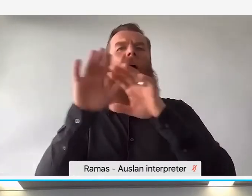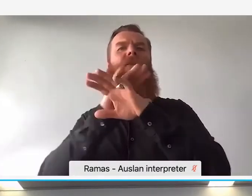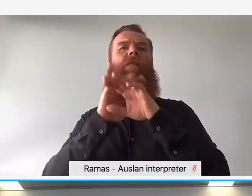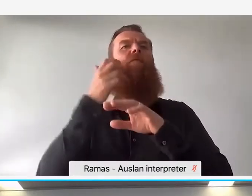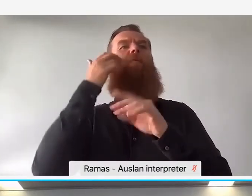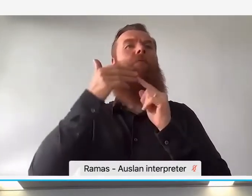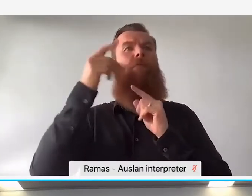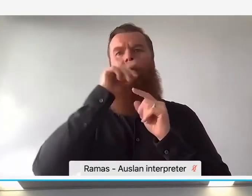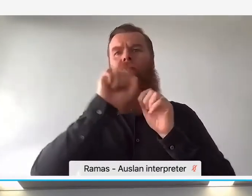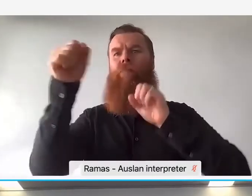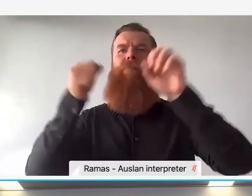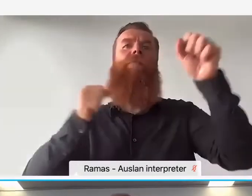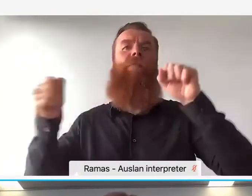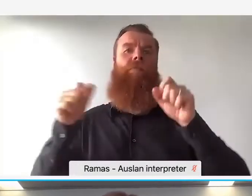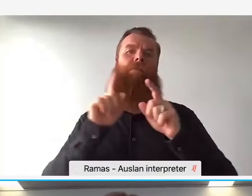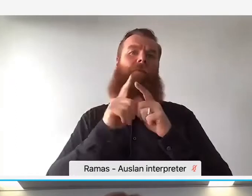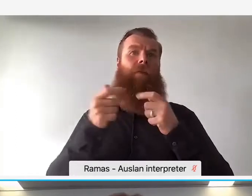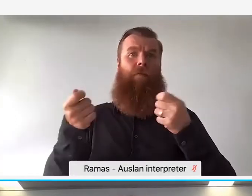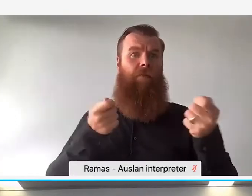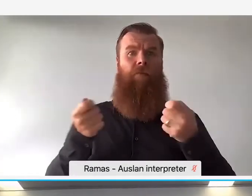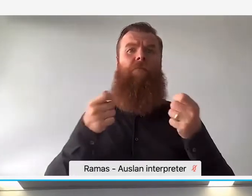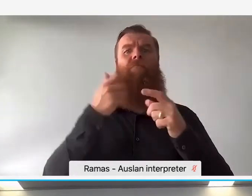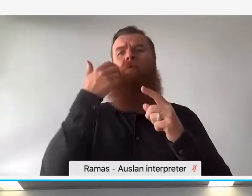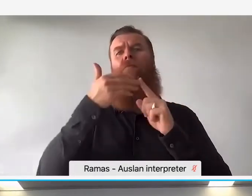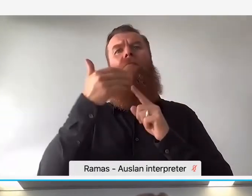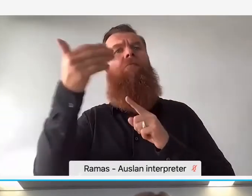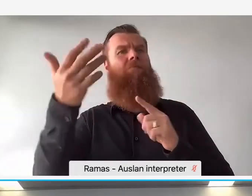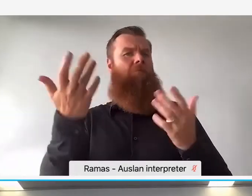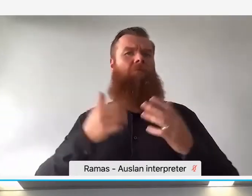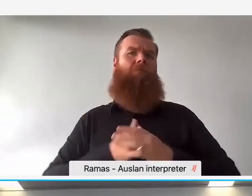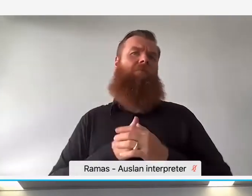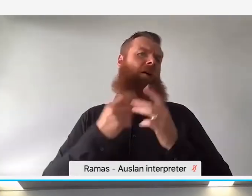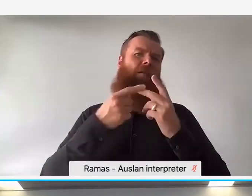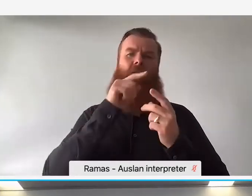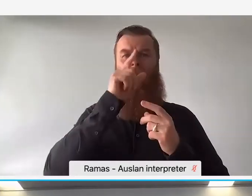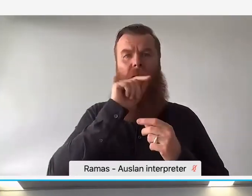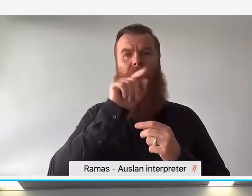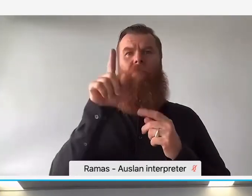have asked about sourcing workers in, and that's another one we can definitely assist with.